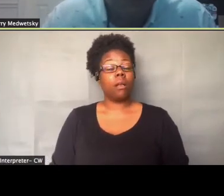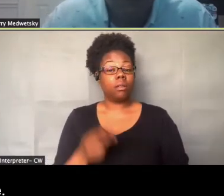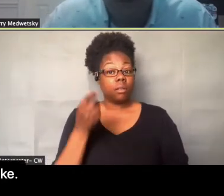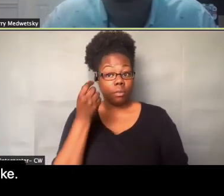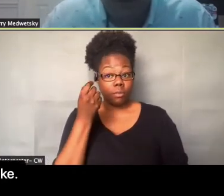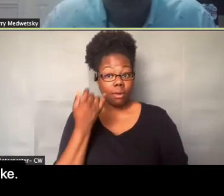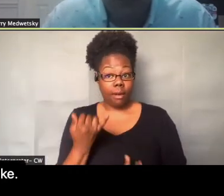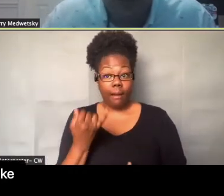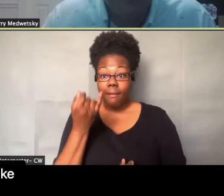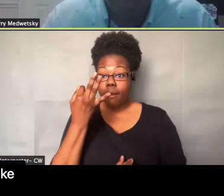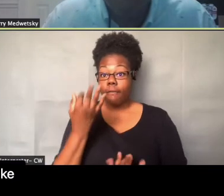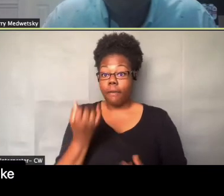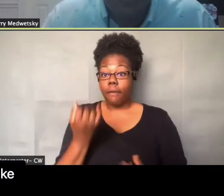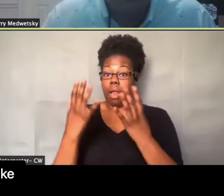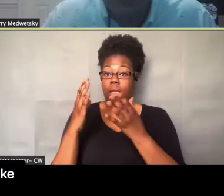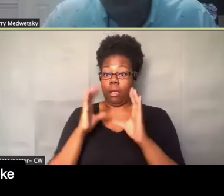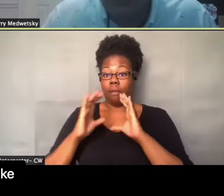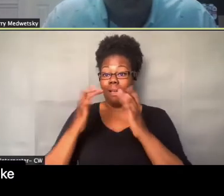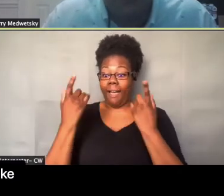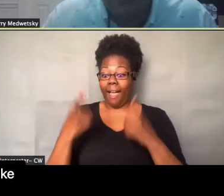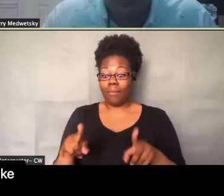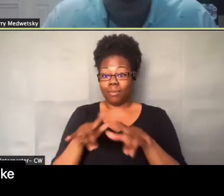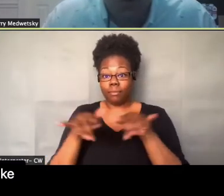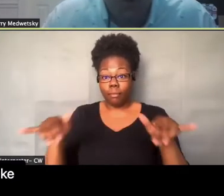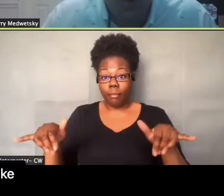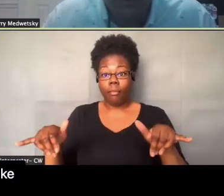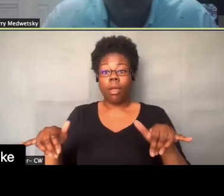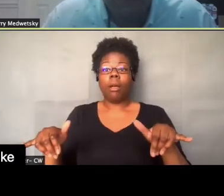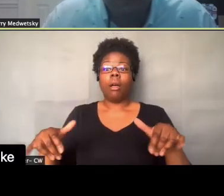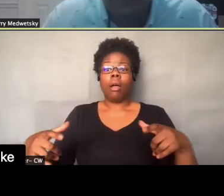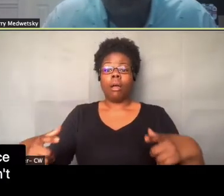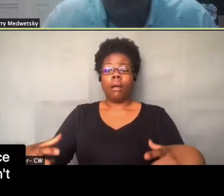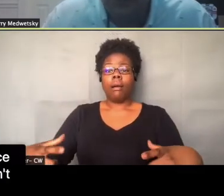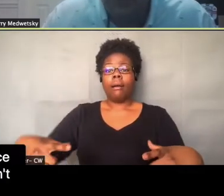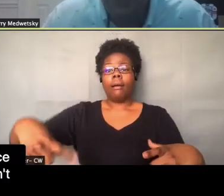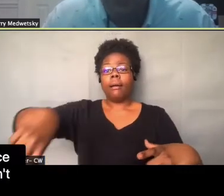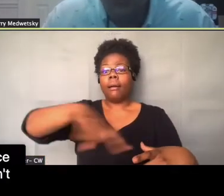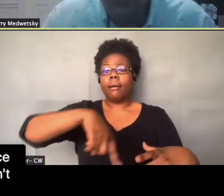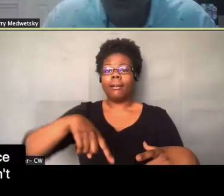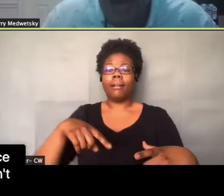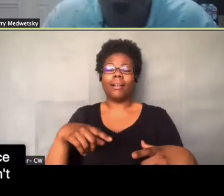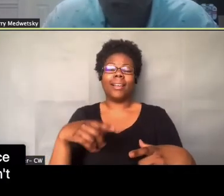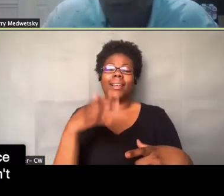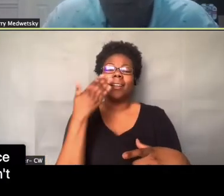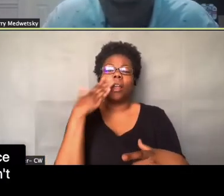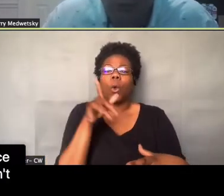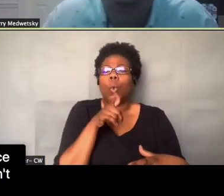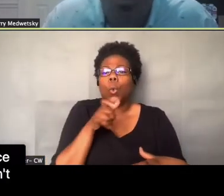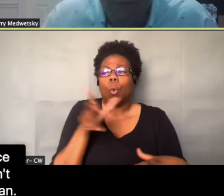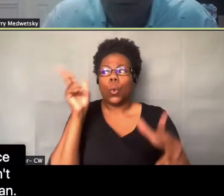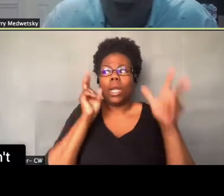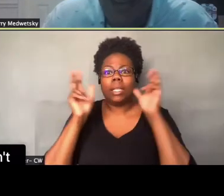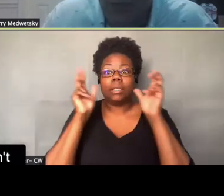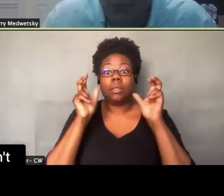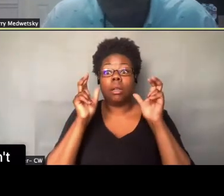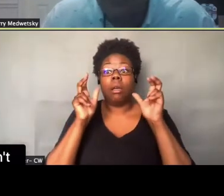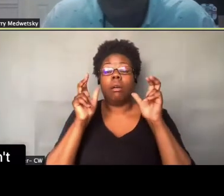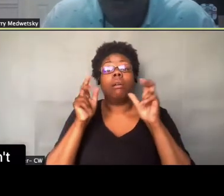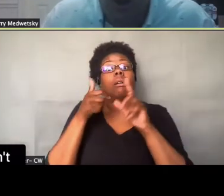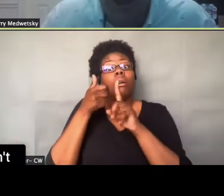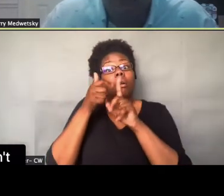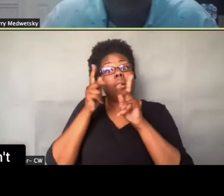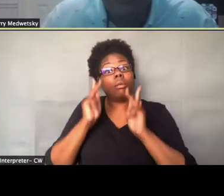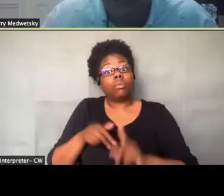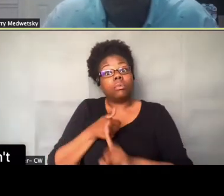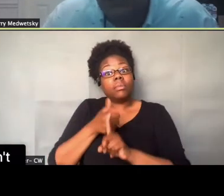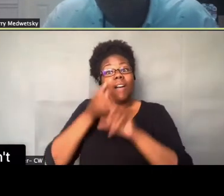like a lot of people talking, now the radio select doesn't know who it wants to listen to. you can also manually override, and you can decide,